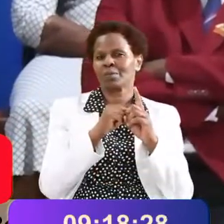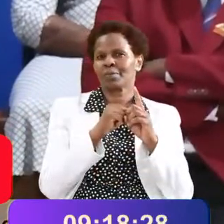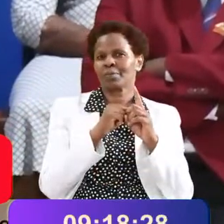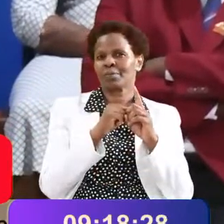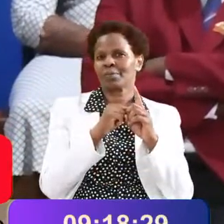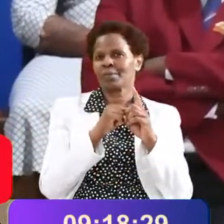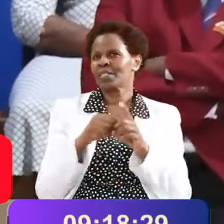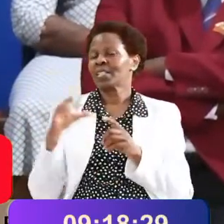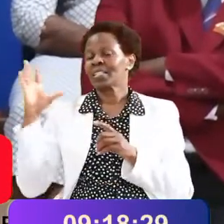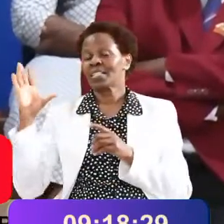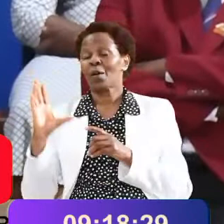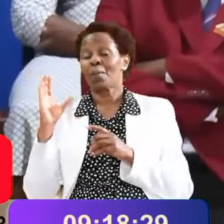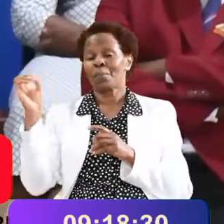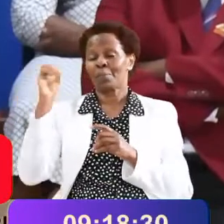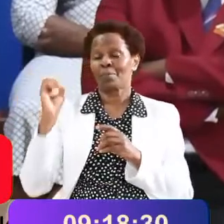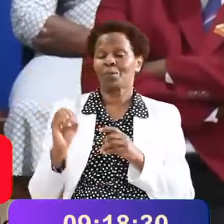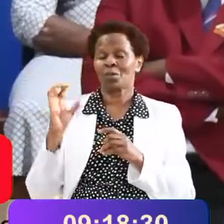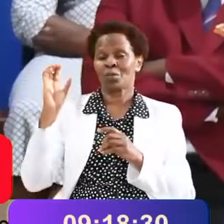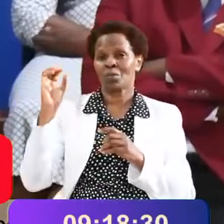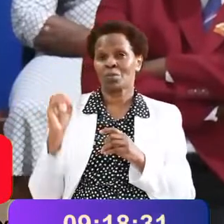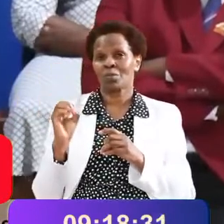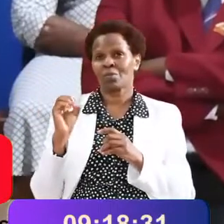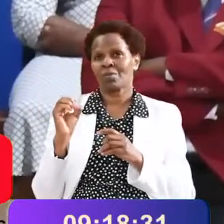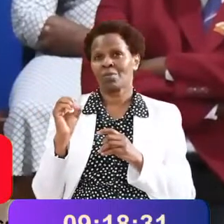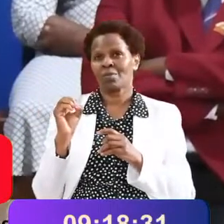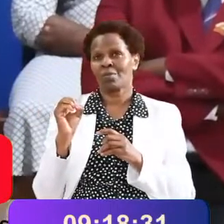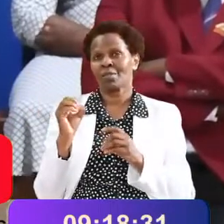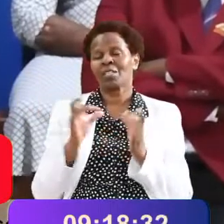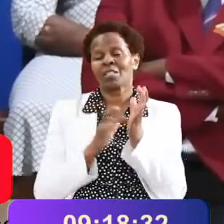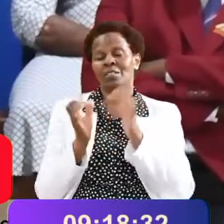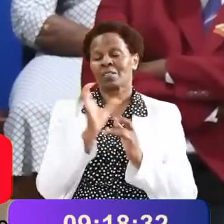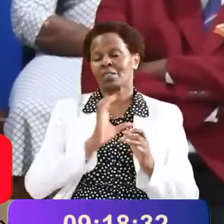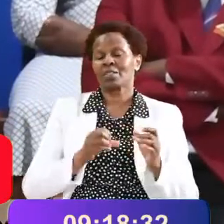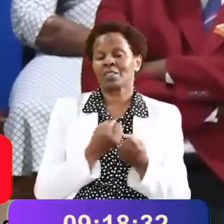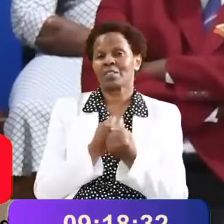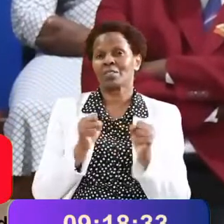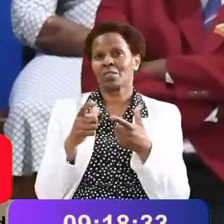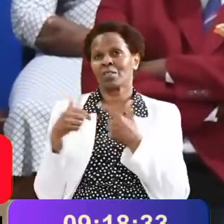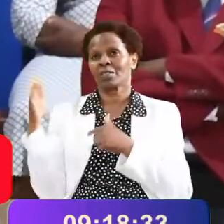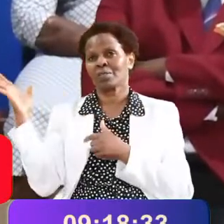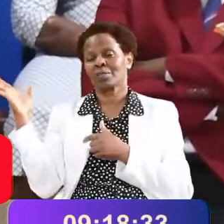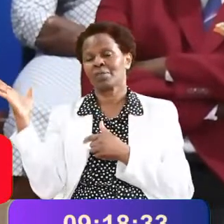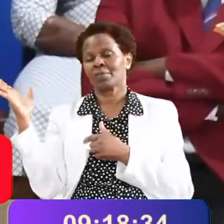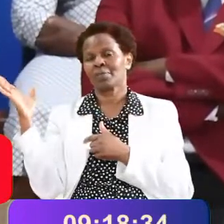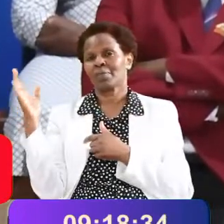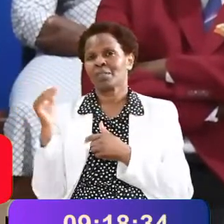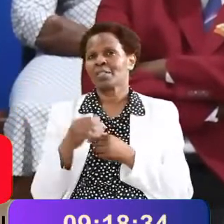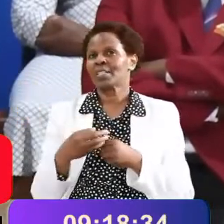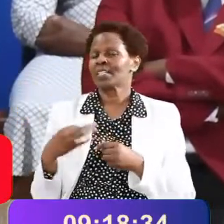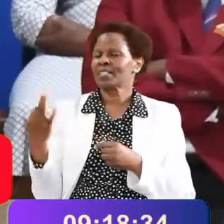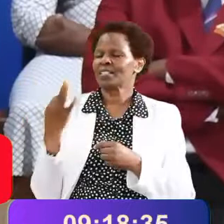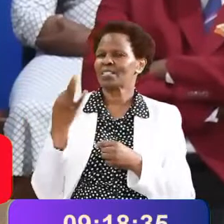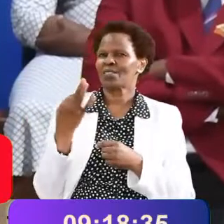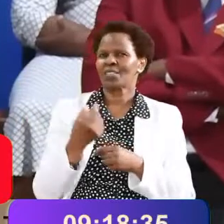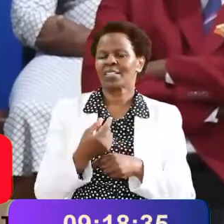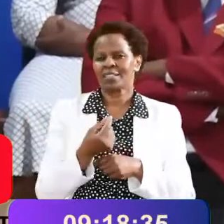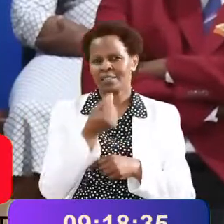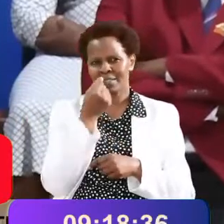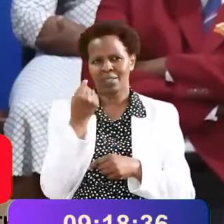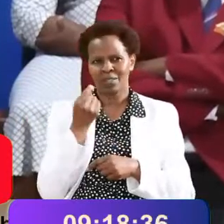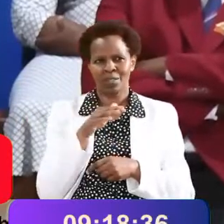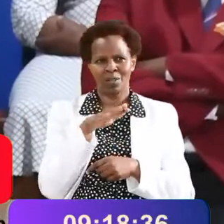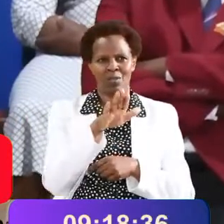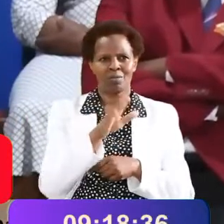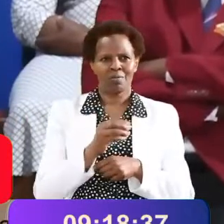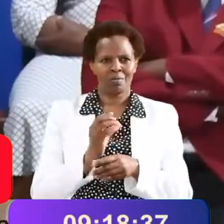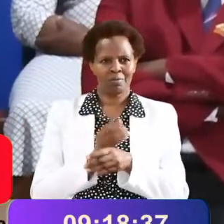Vasco Muraguri, and Jesus Christ is my Lord and my Savior. I serve in PCA Nyamashaki Parish, that